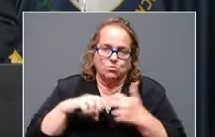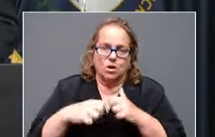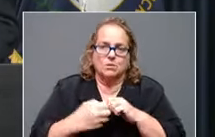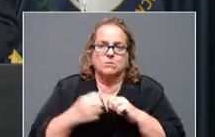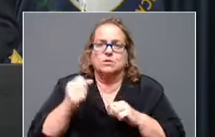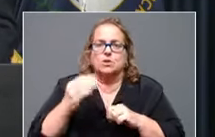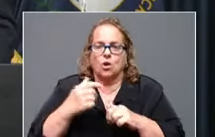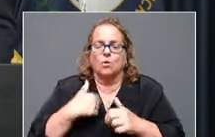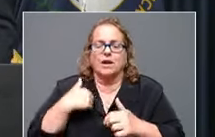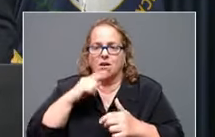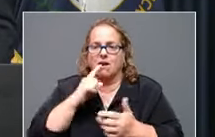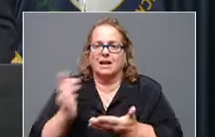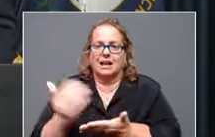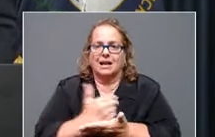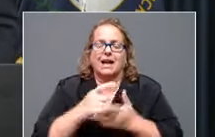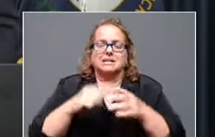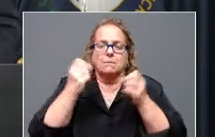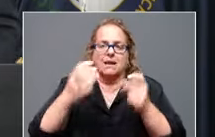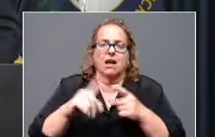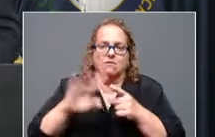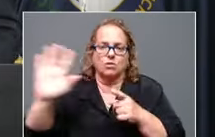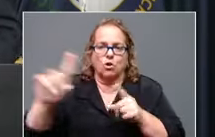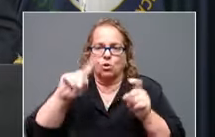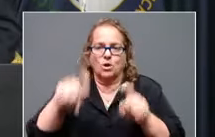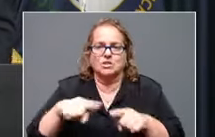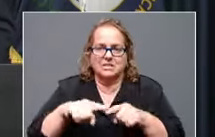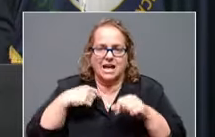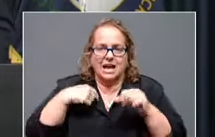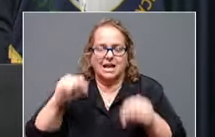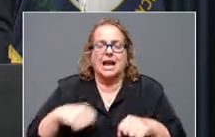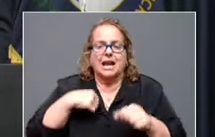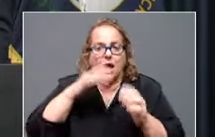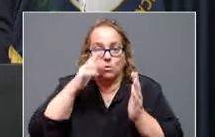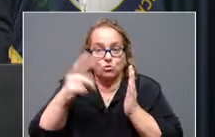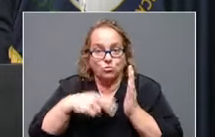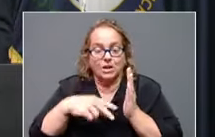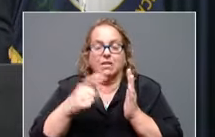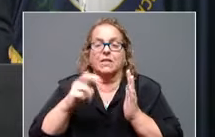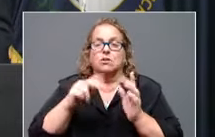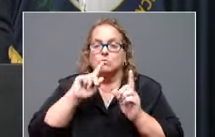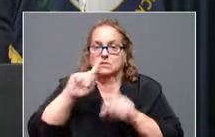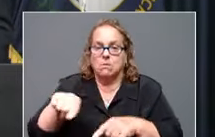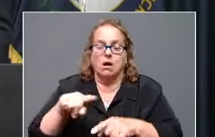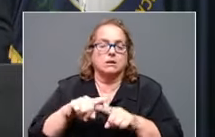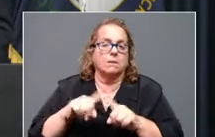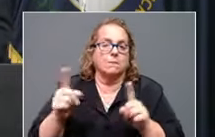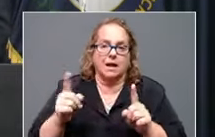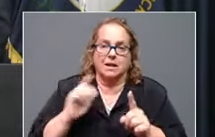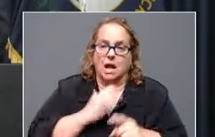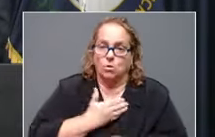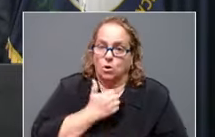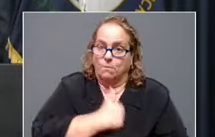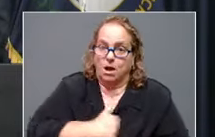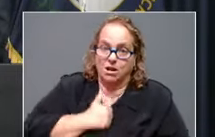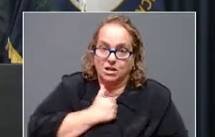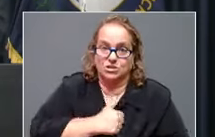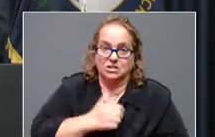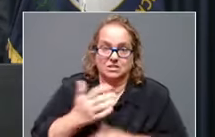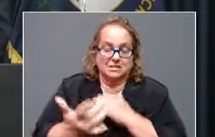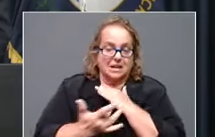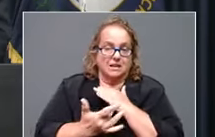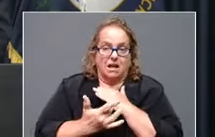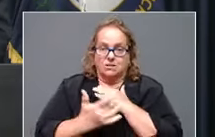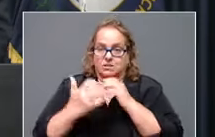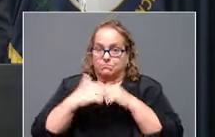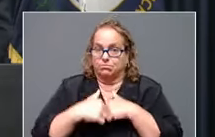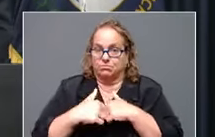fixed. So we have, I think, 3 of our reporters that are here in-house. We may have one come back in, and then I'll go through all